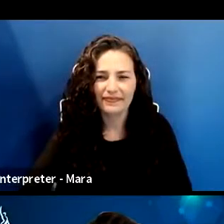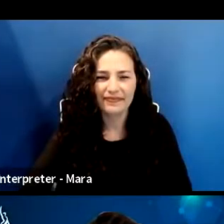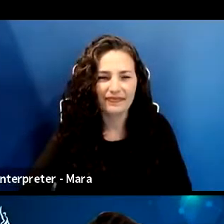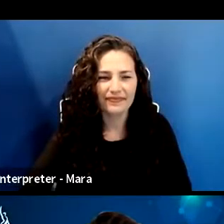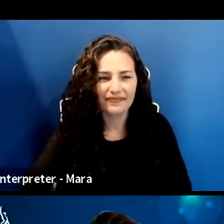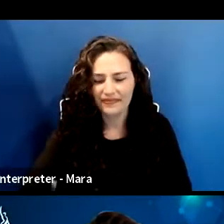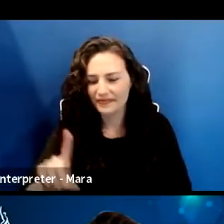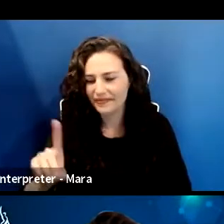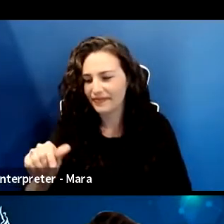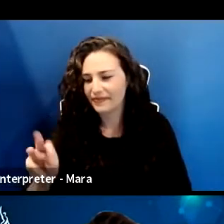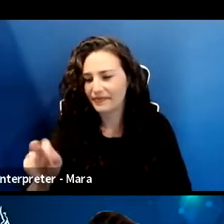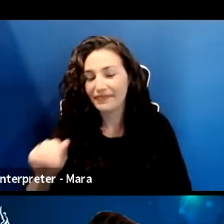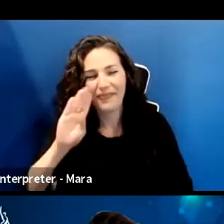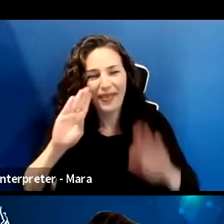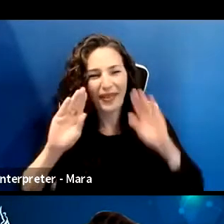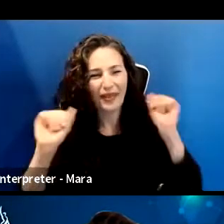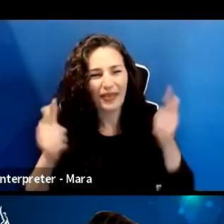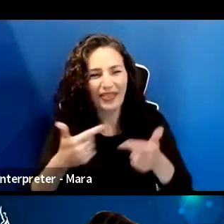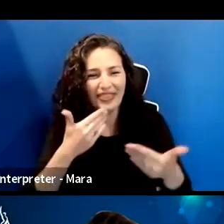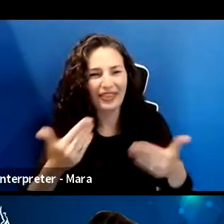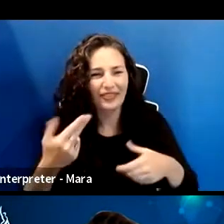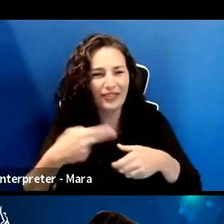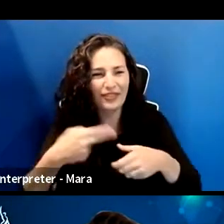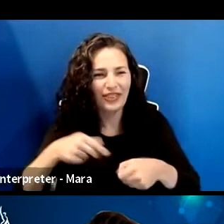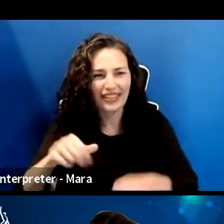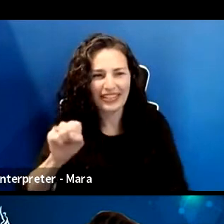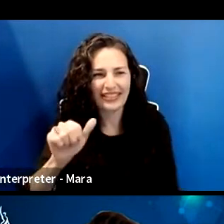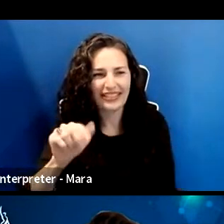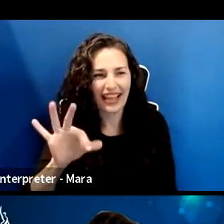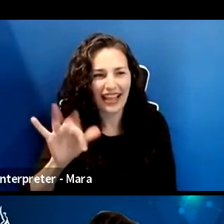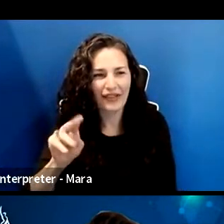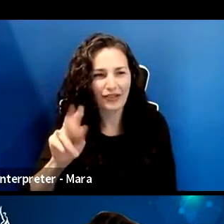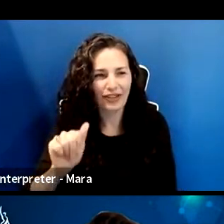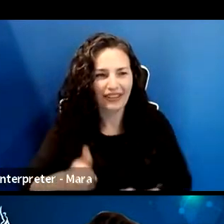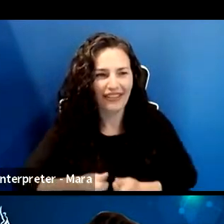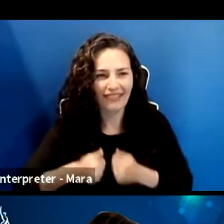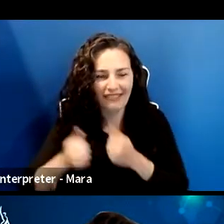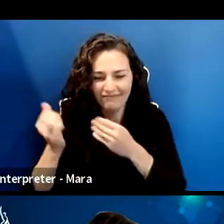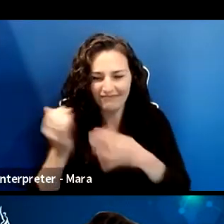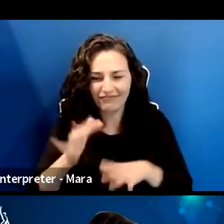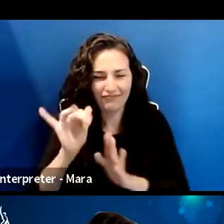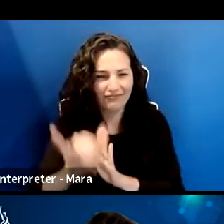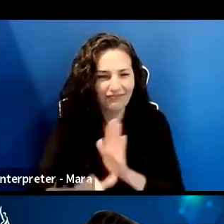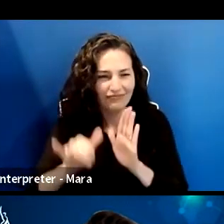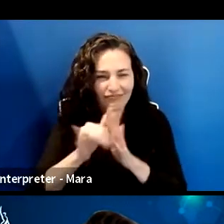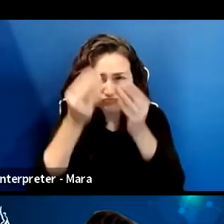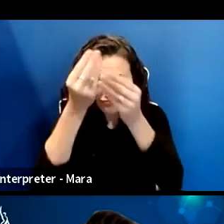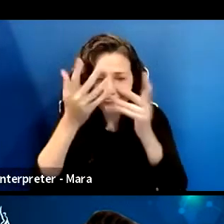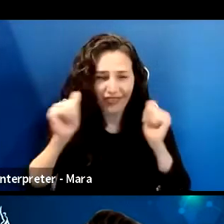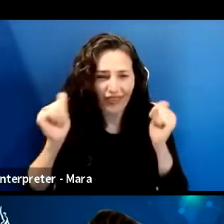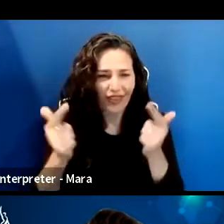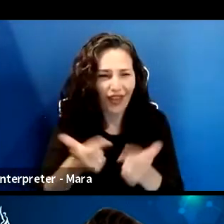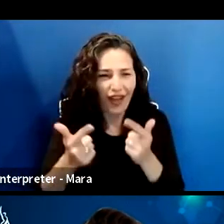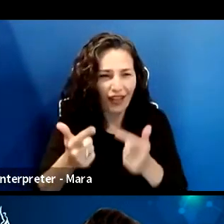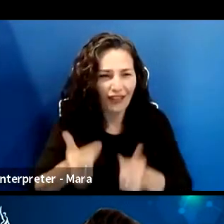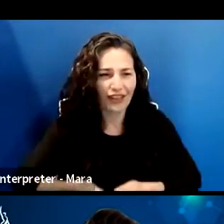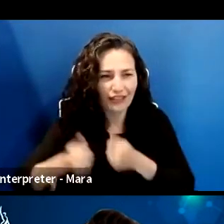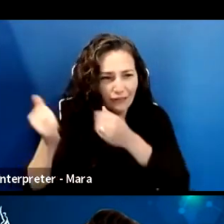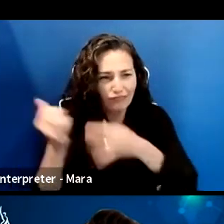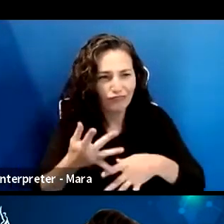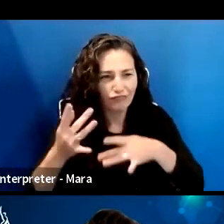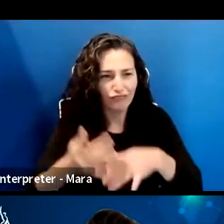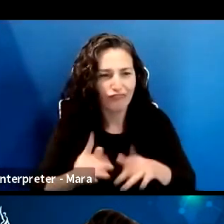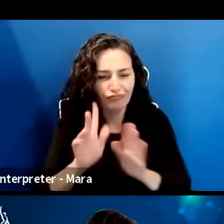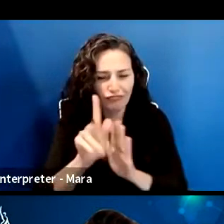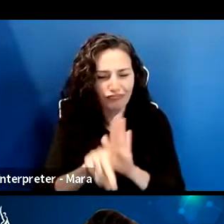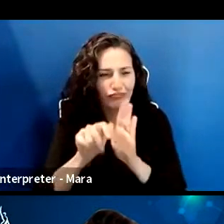Hello, everyone, and thank you for joining us on this SAG-AFTRA live stream on YouTube. To stay informed about all of our live stream and video events, we